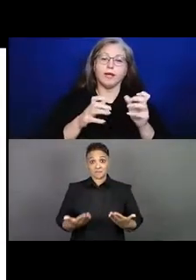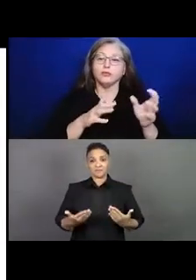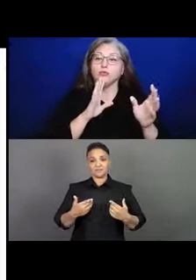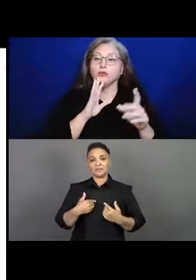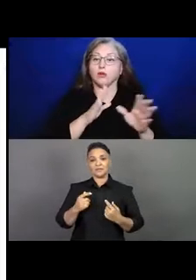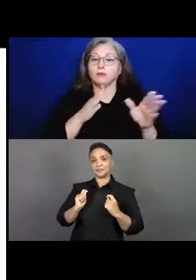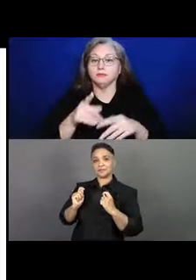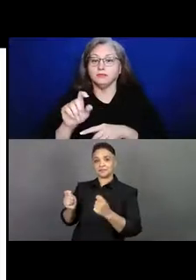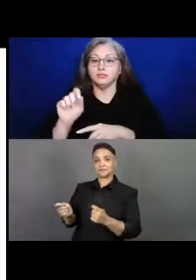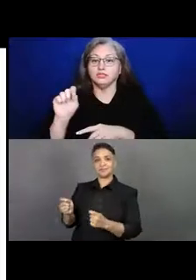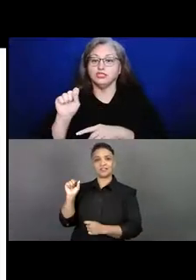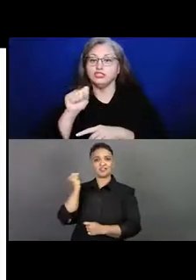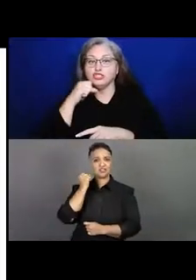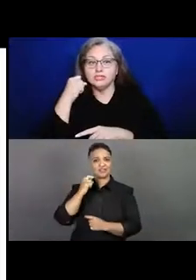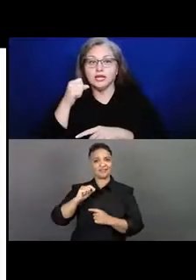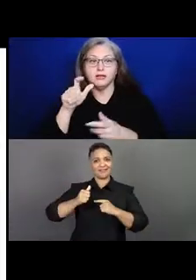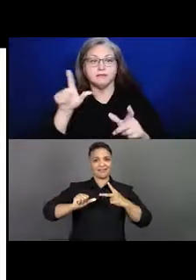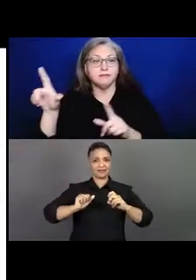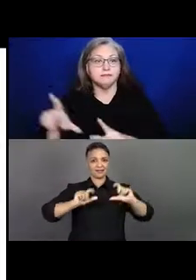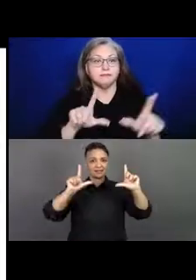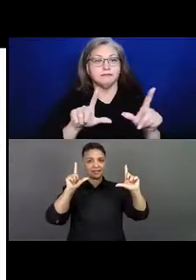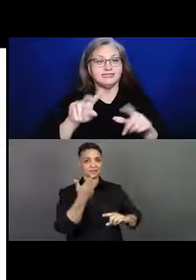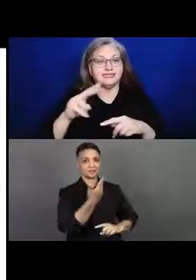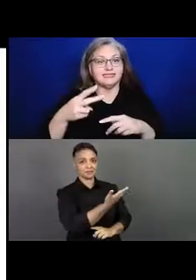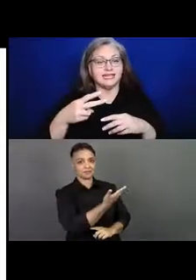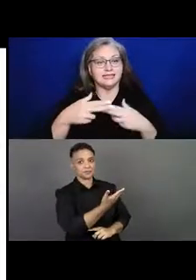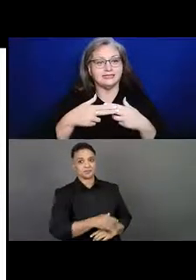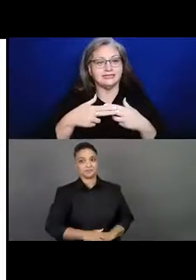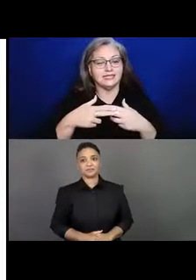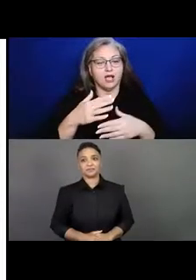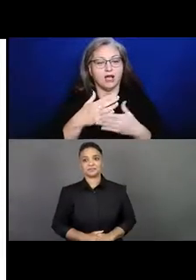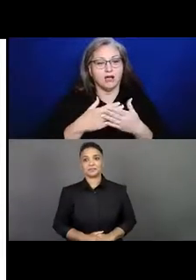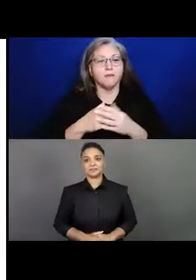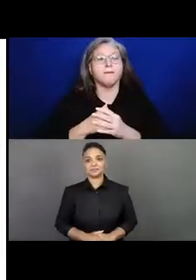second slide of our session today.